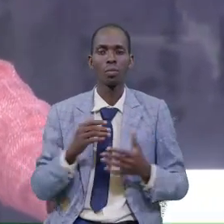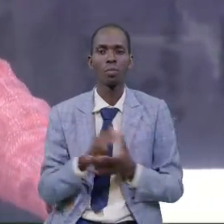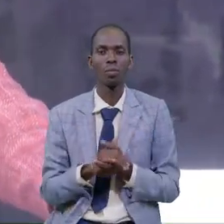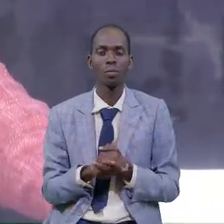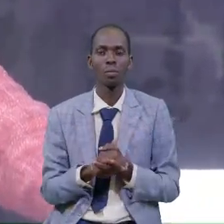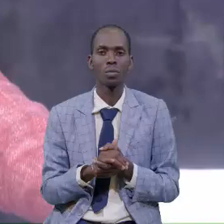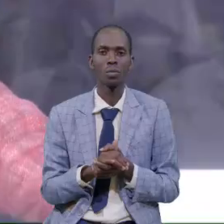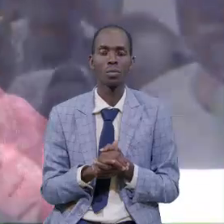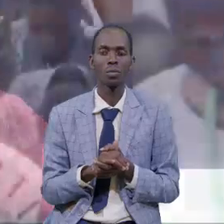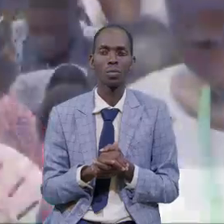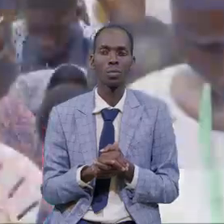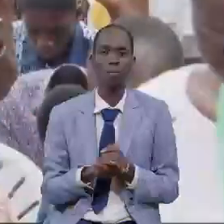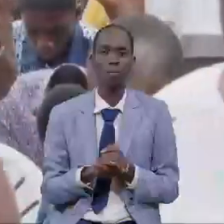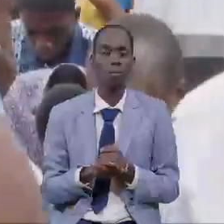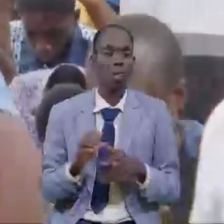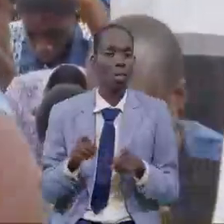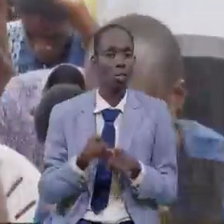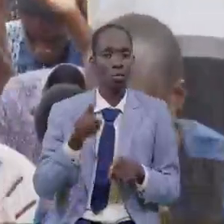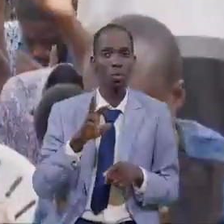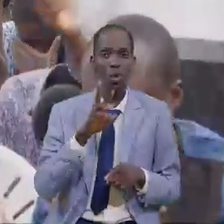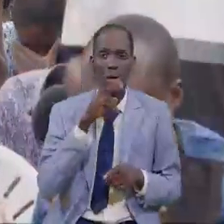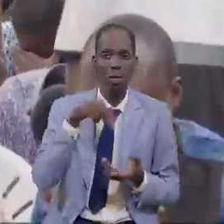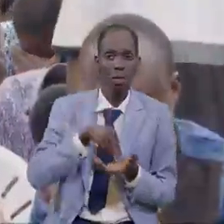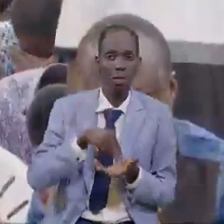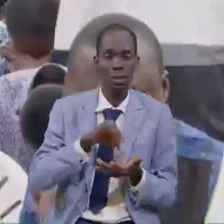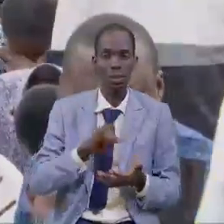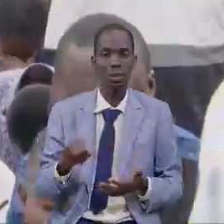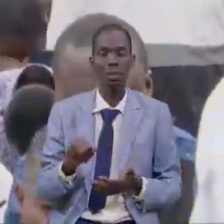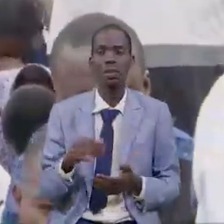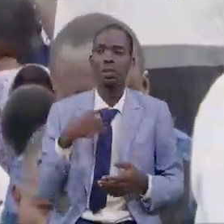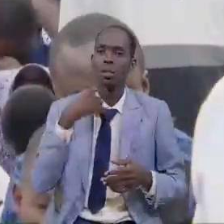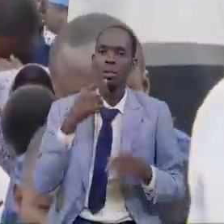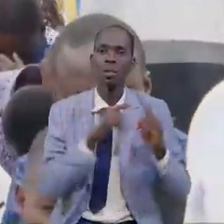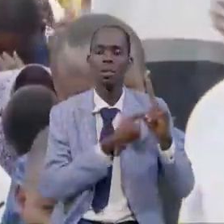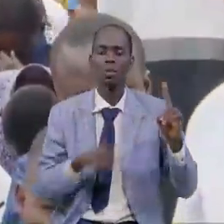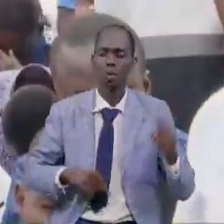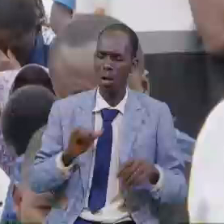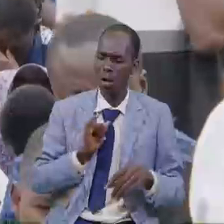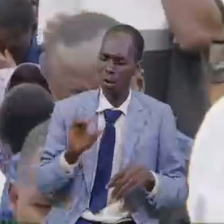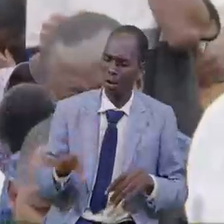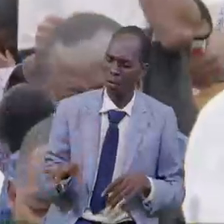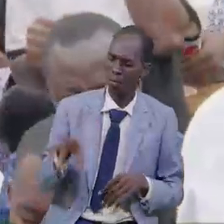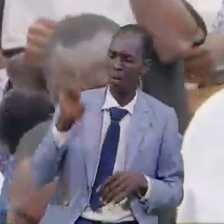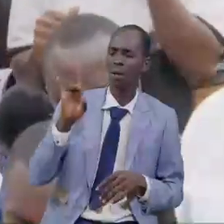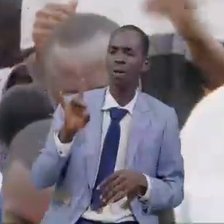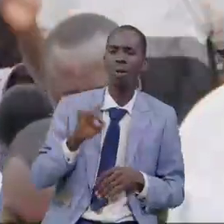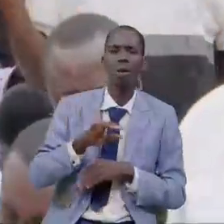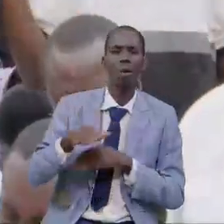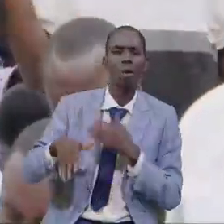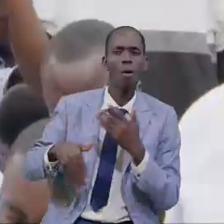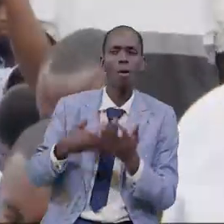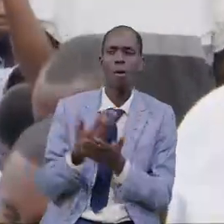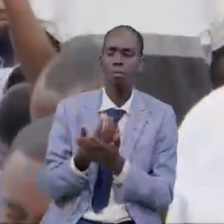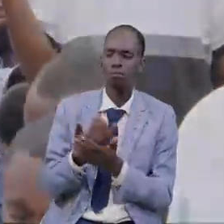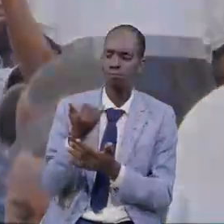up. As you're standing up, tell the Lord, I discover all those wrong